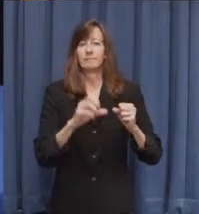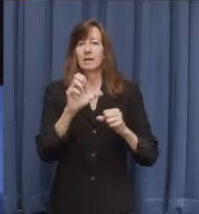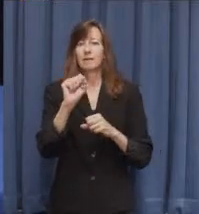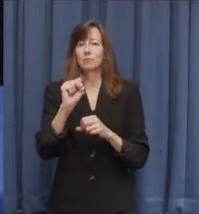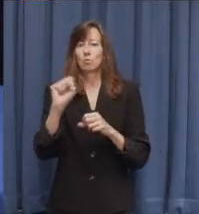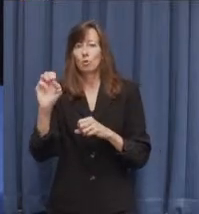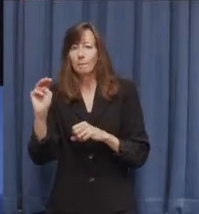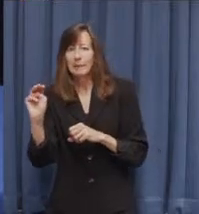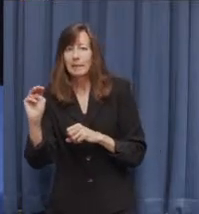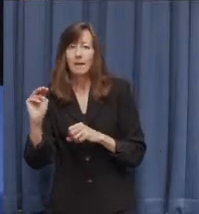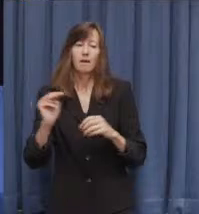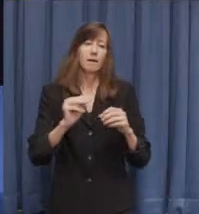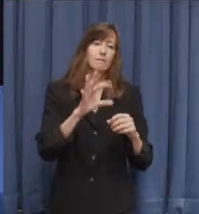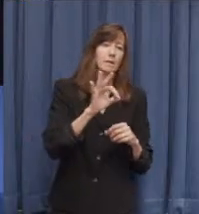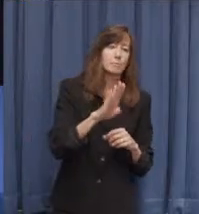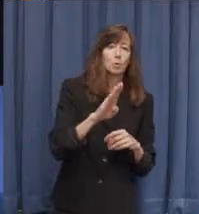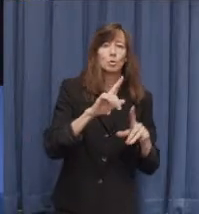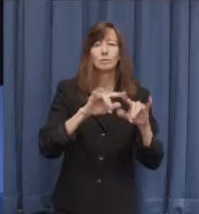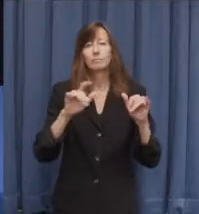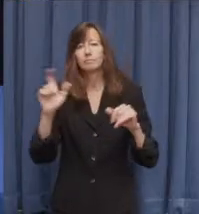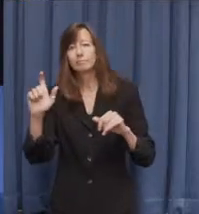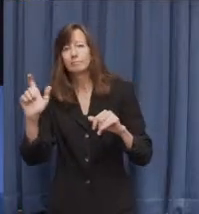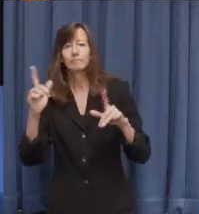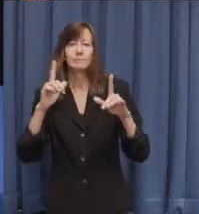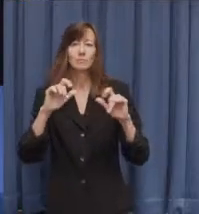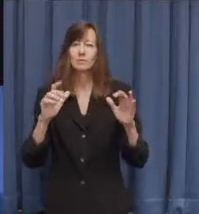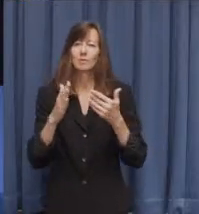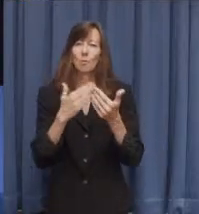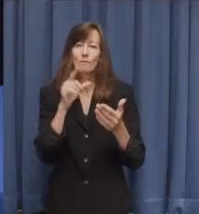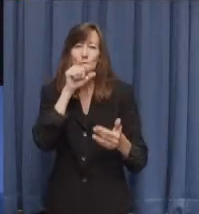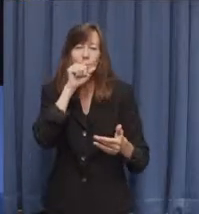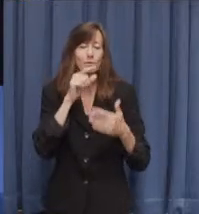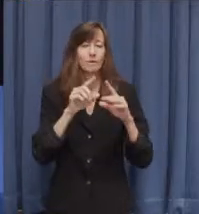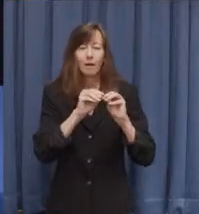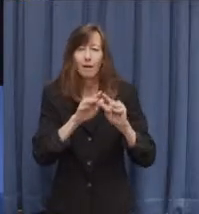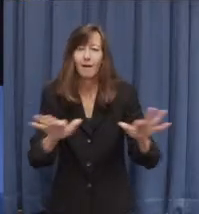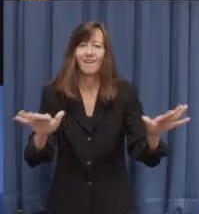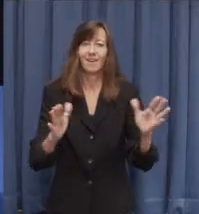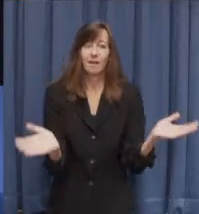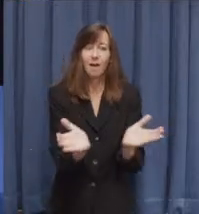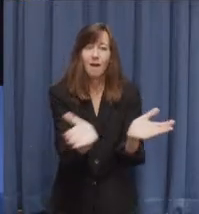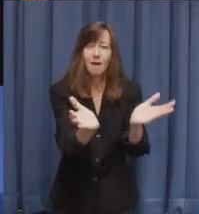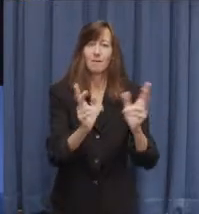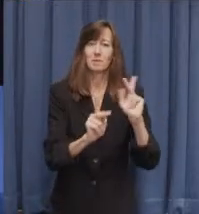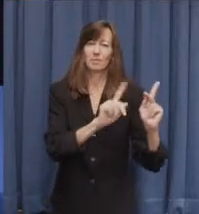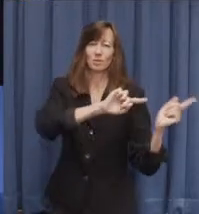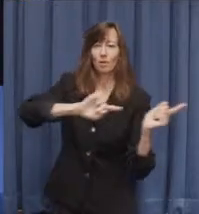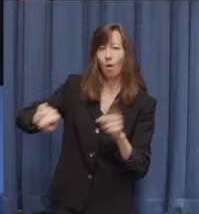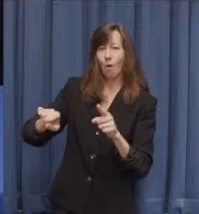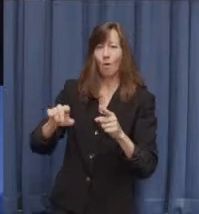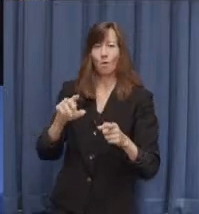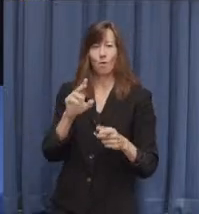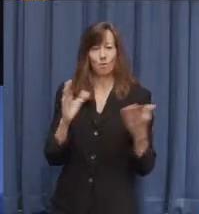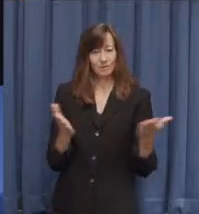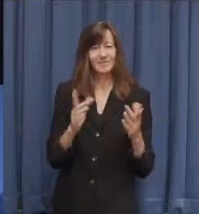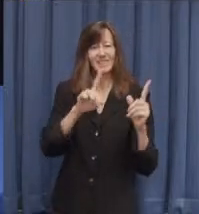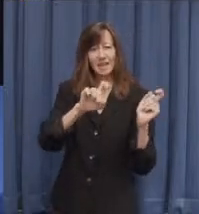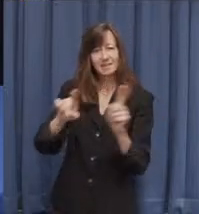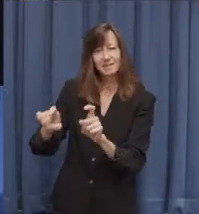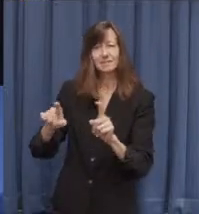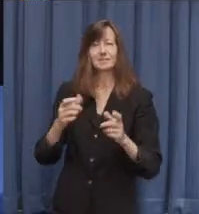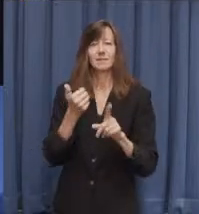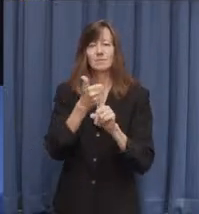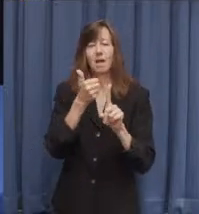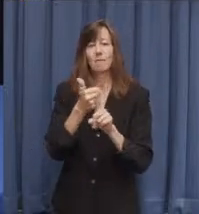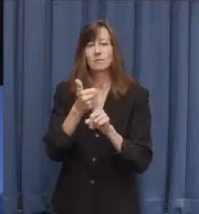it's critical that we continue to ramp up the number of people that are being tested. As folks are getting back to work,